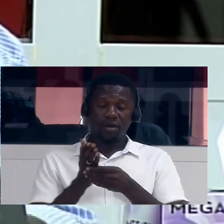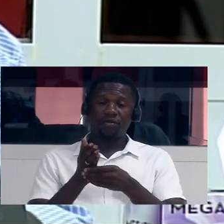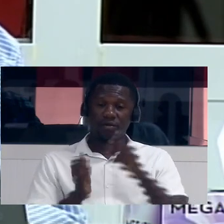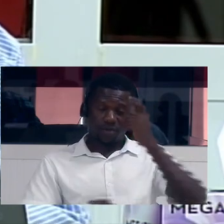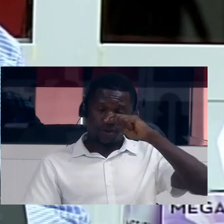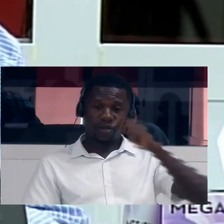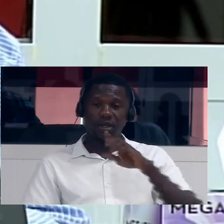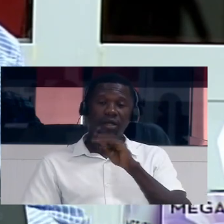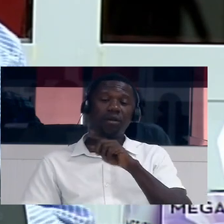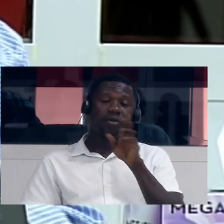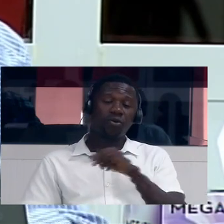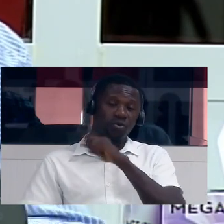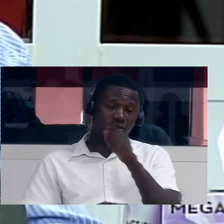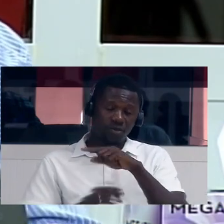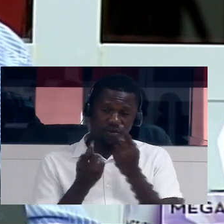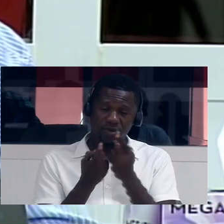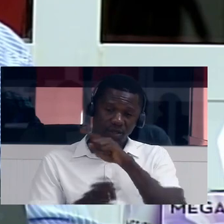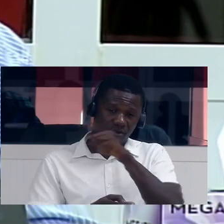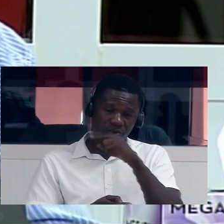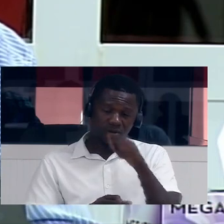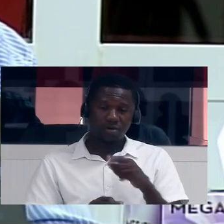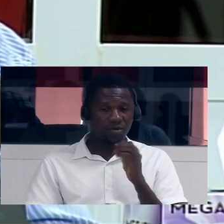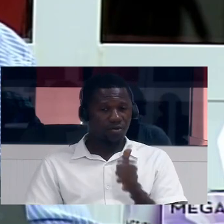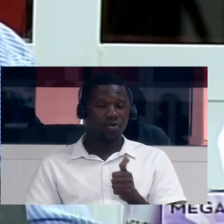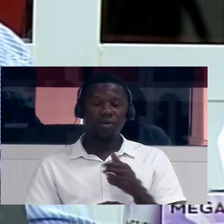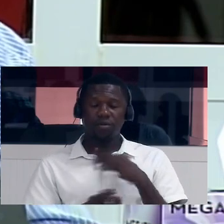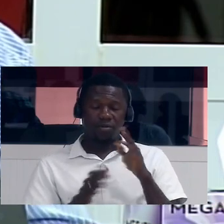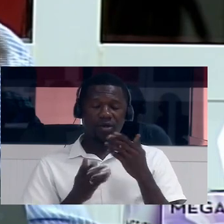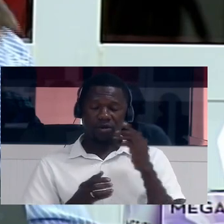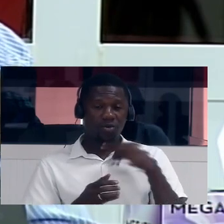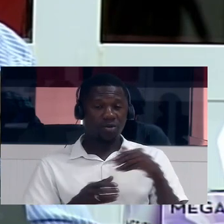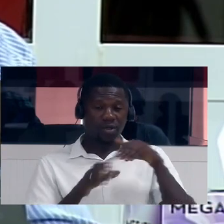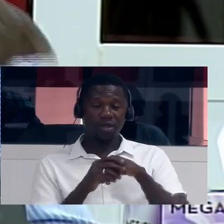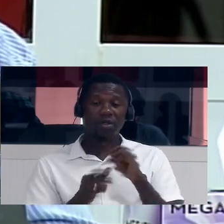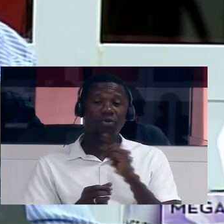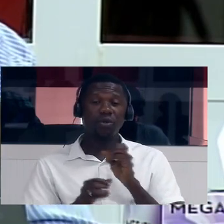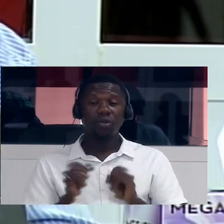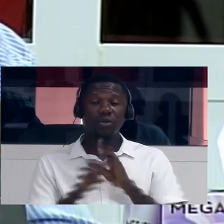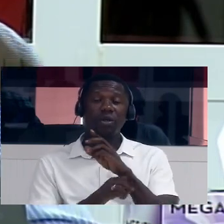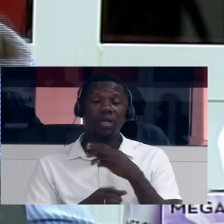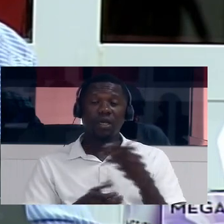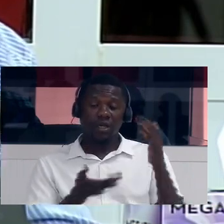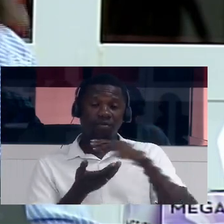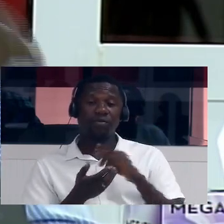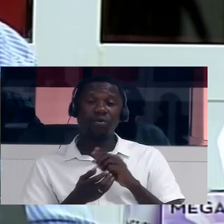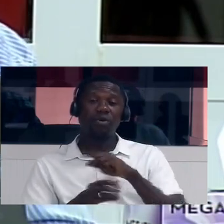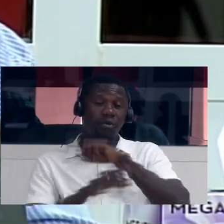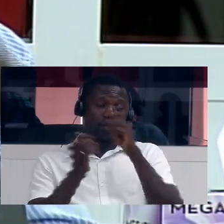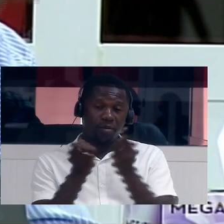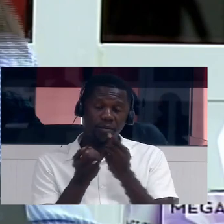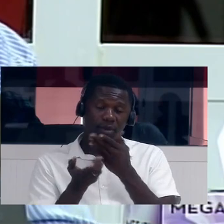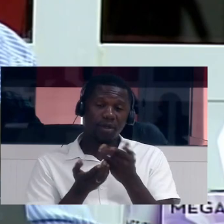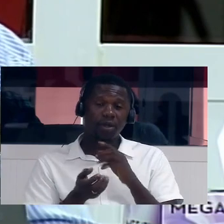fine. They had done something wrong, fine. But I could not have got myself involved, because this was instructions that came from somewhere, and somebody is refusing to